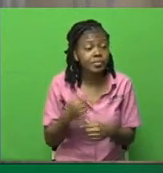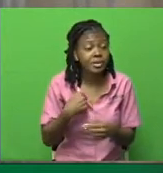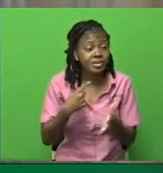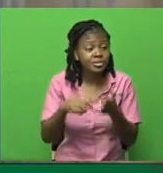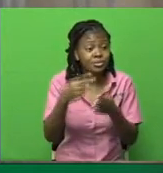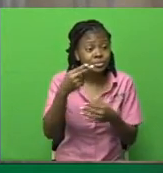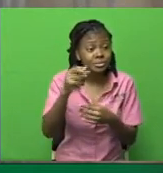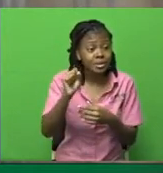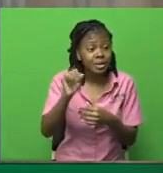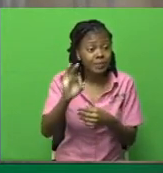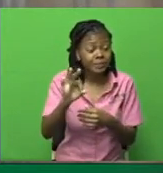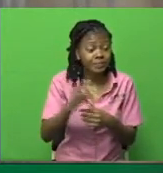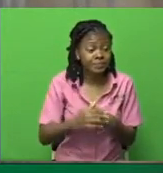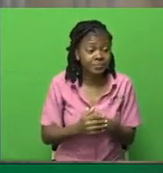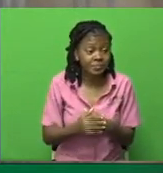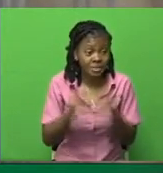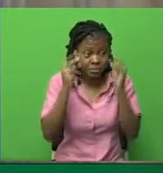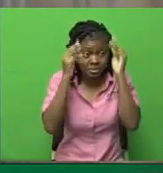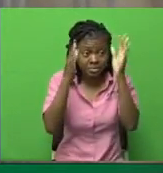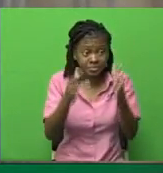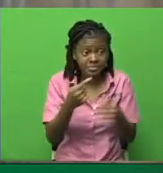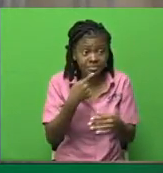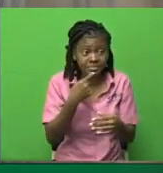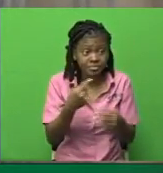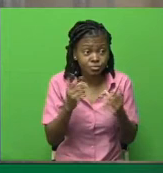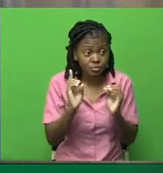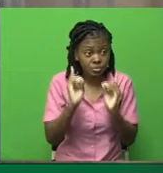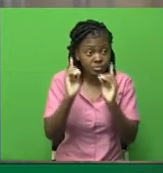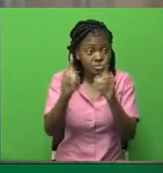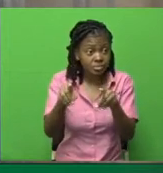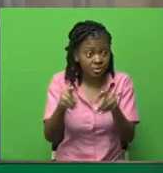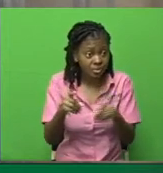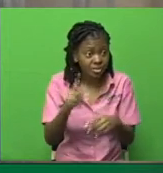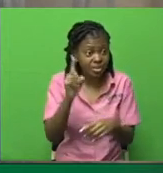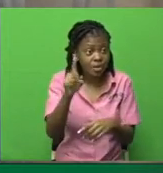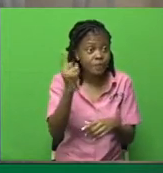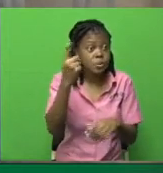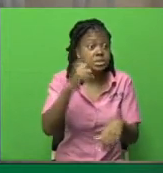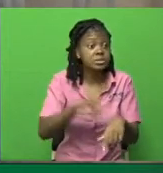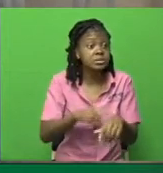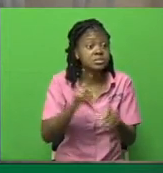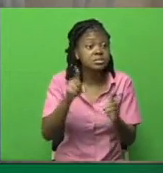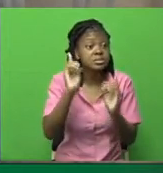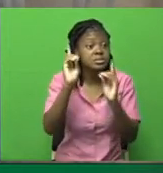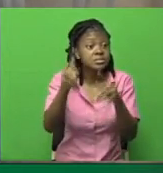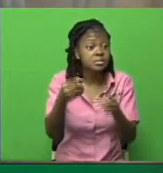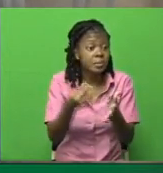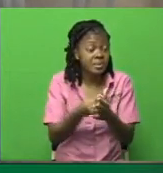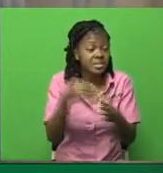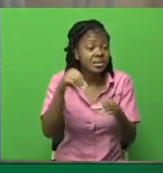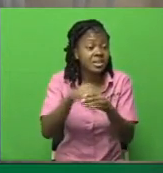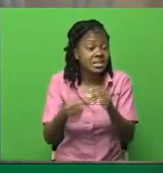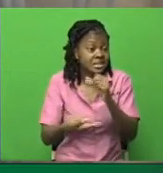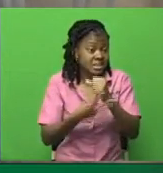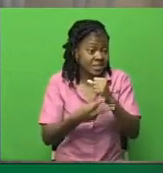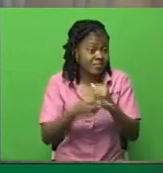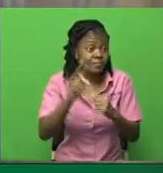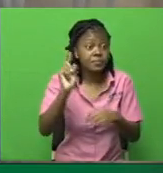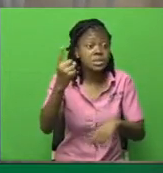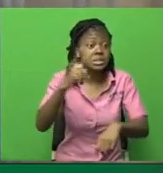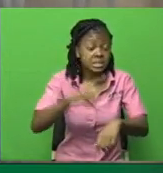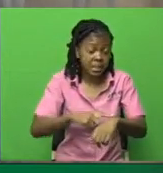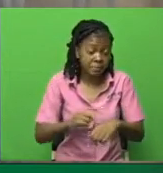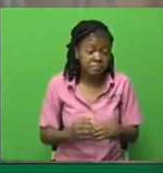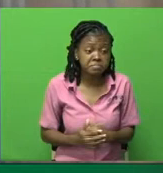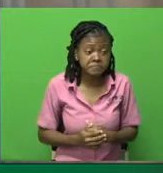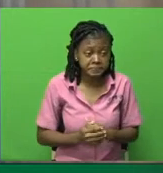Minister bosted he put a deposit but that's the first time they ever put a depositor but let me tell you what what the details